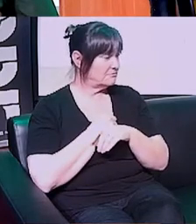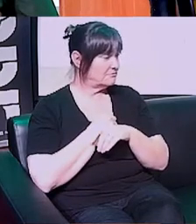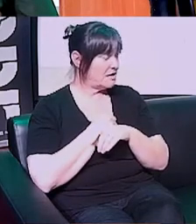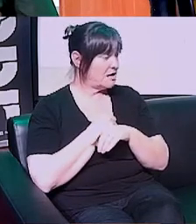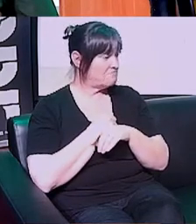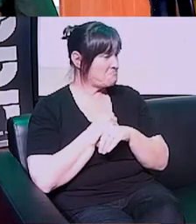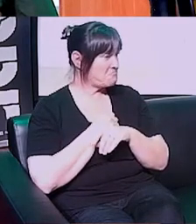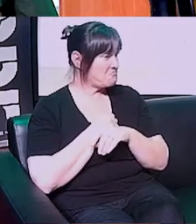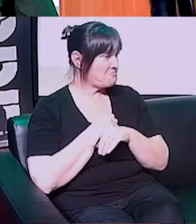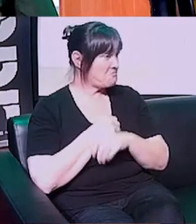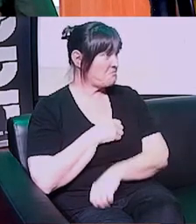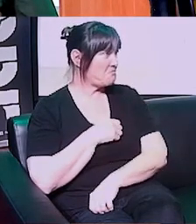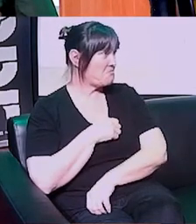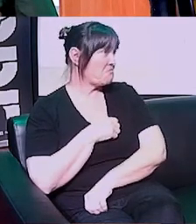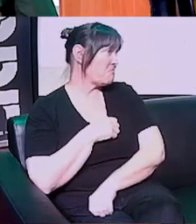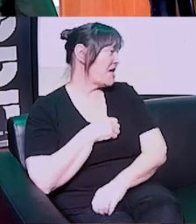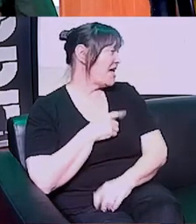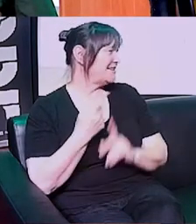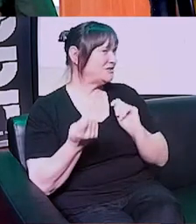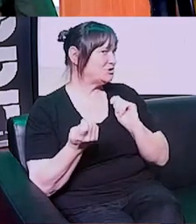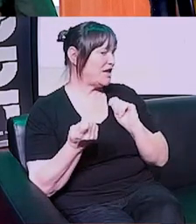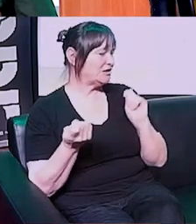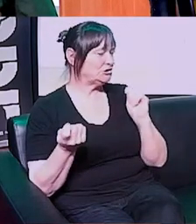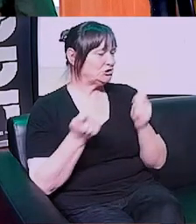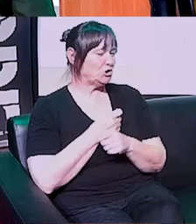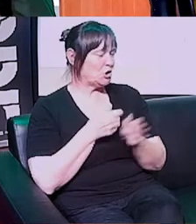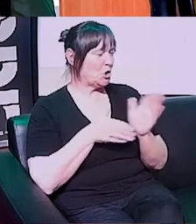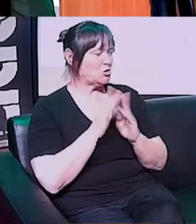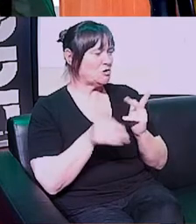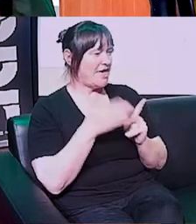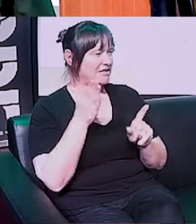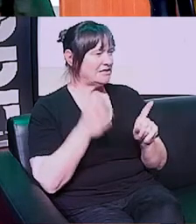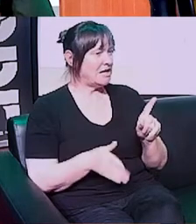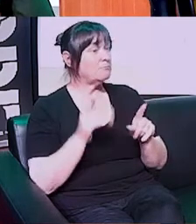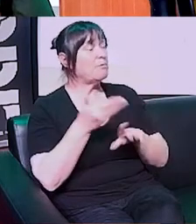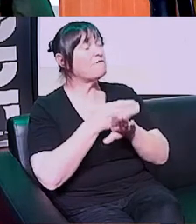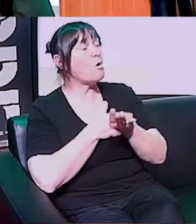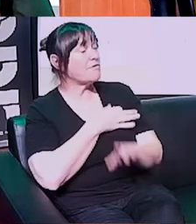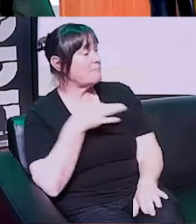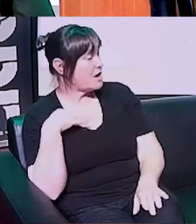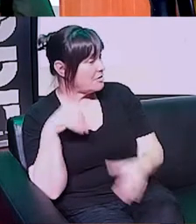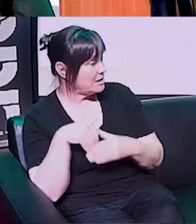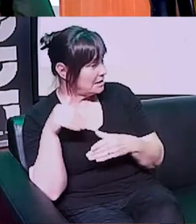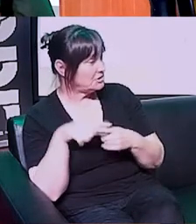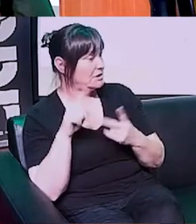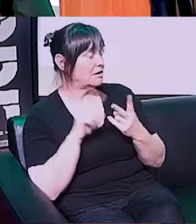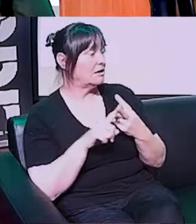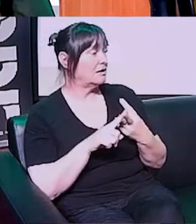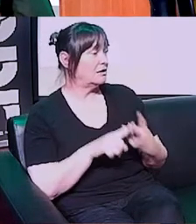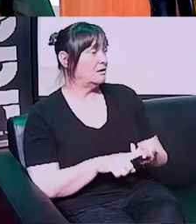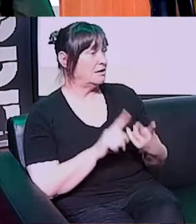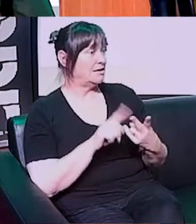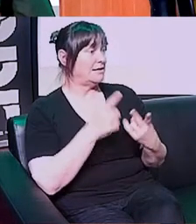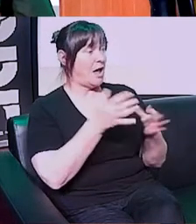unusual, not in the Green Party, flipping to the other side, and you were in the mayoral election. Yeah. Now you're jumping